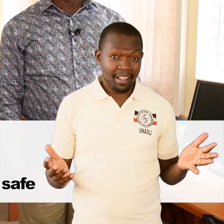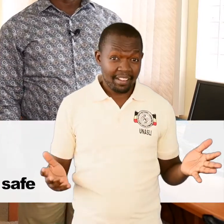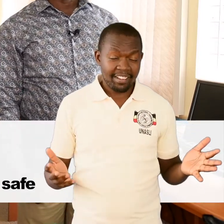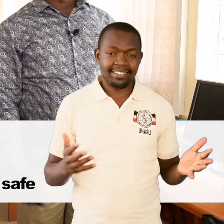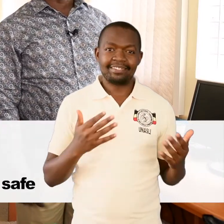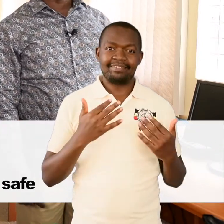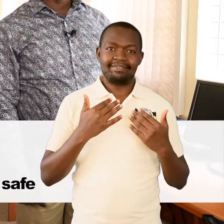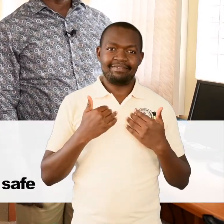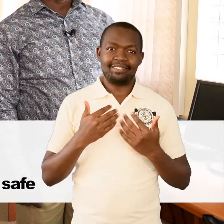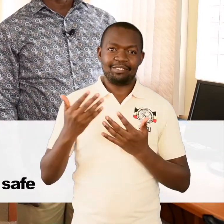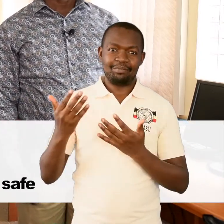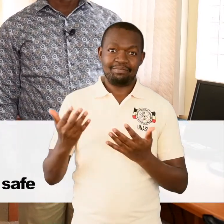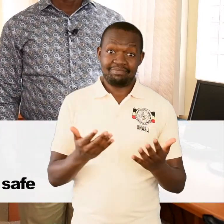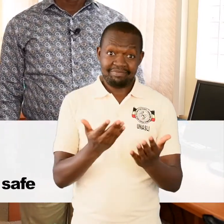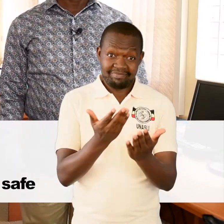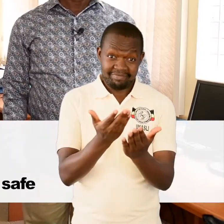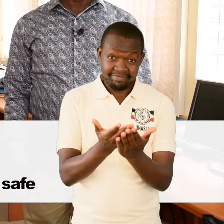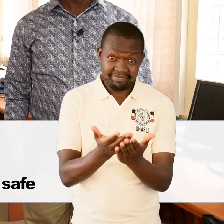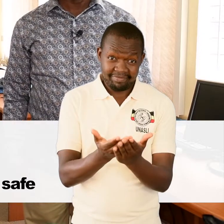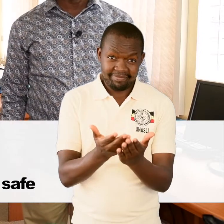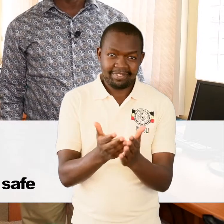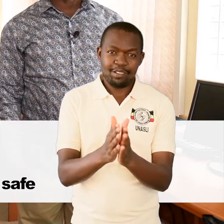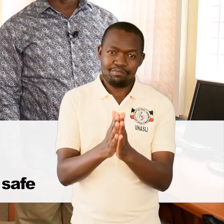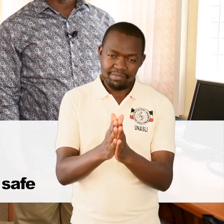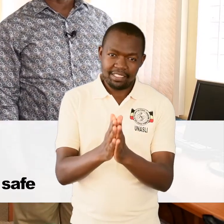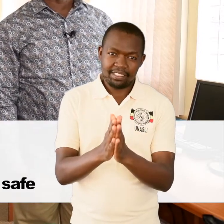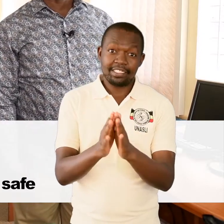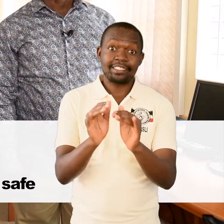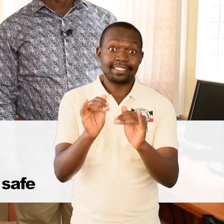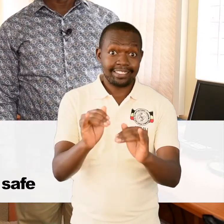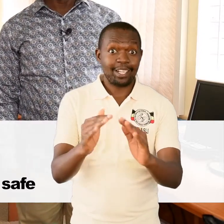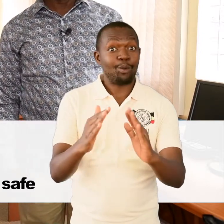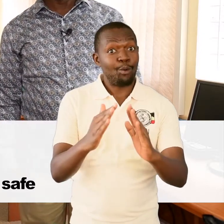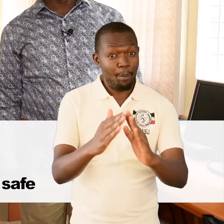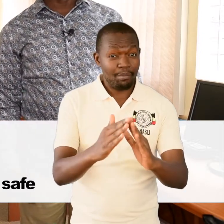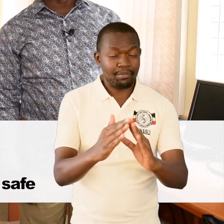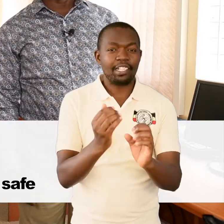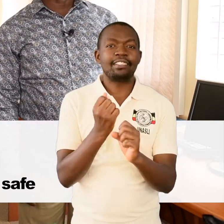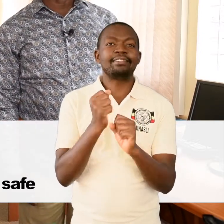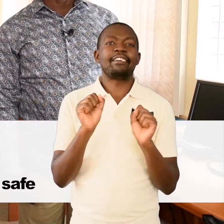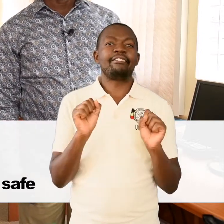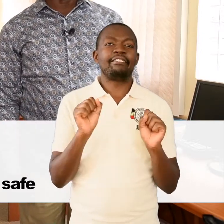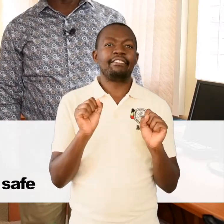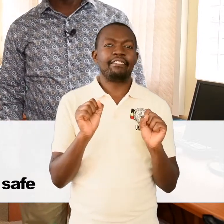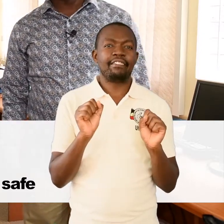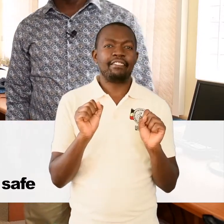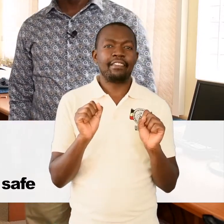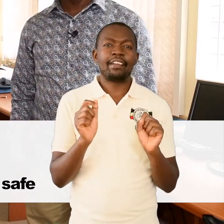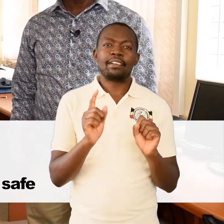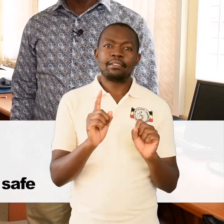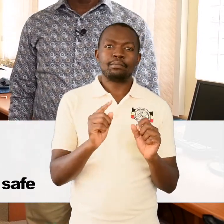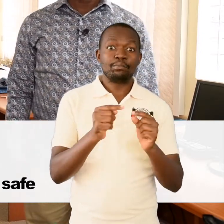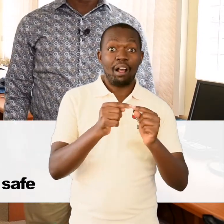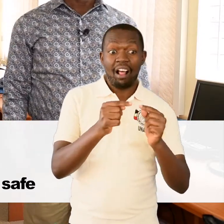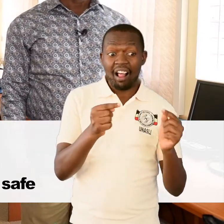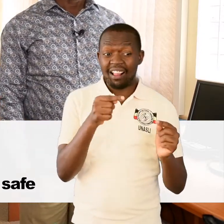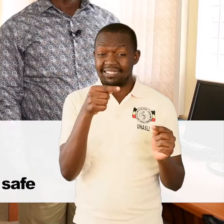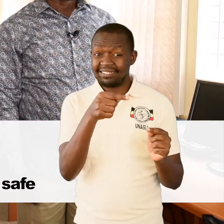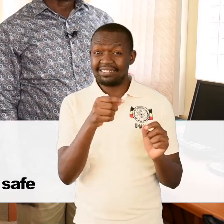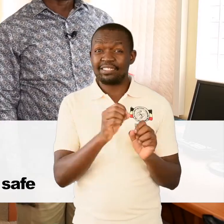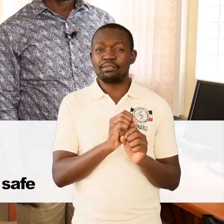want to request you to stay home and safe, to keep yourself against